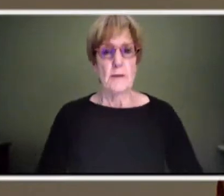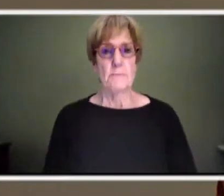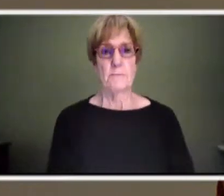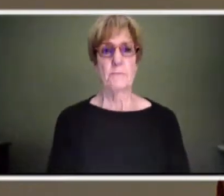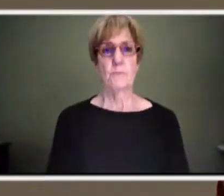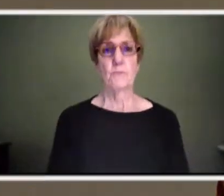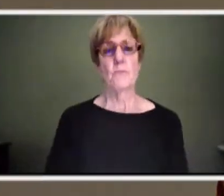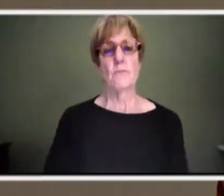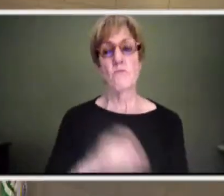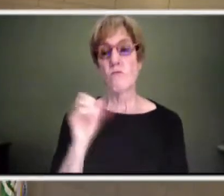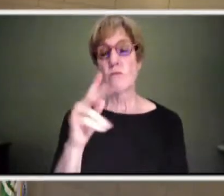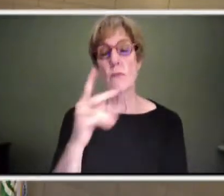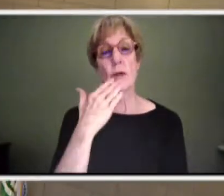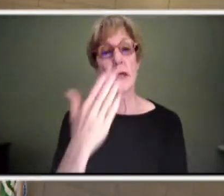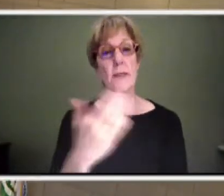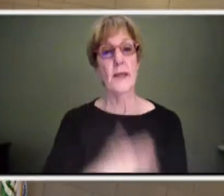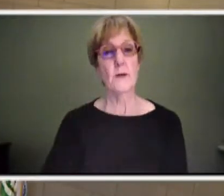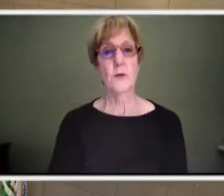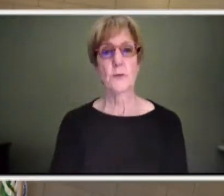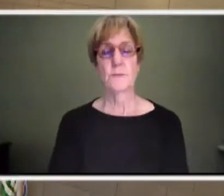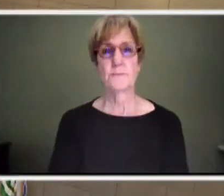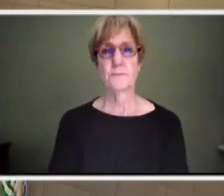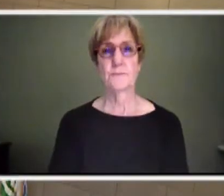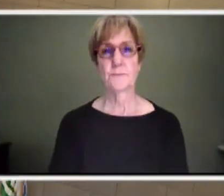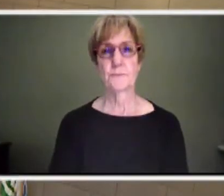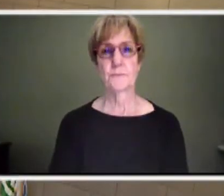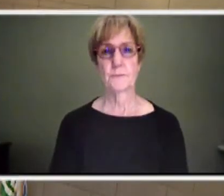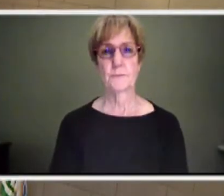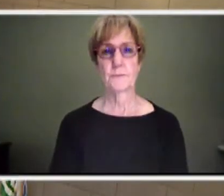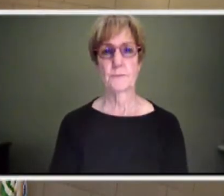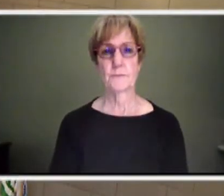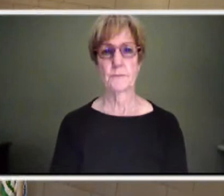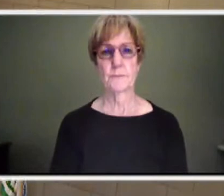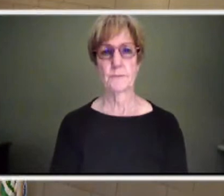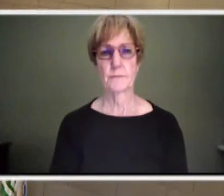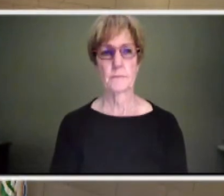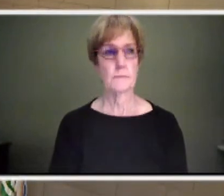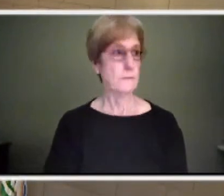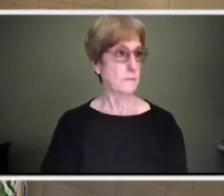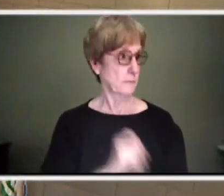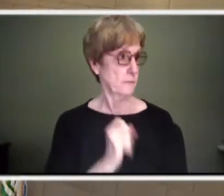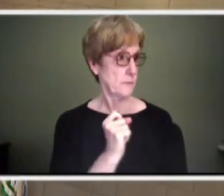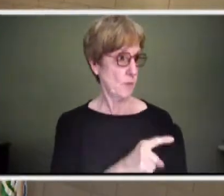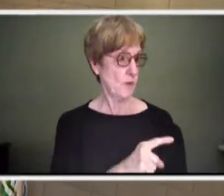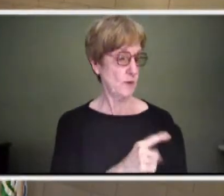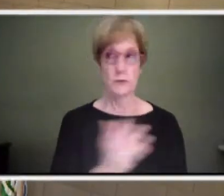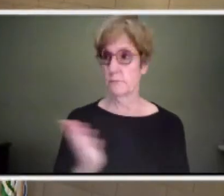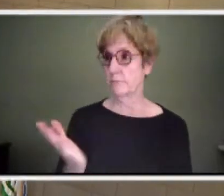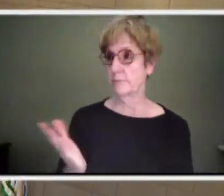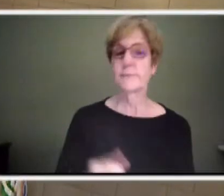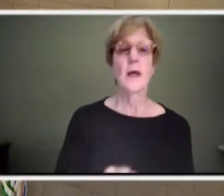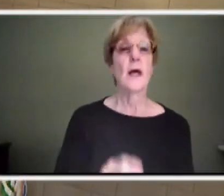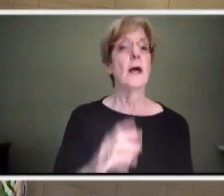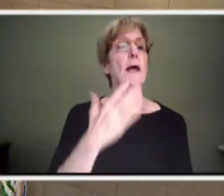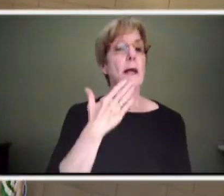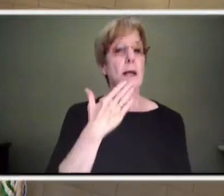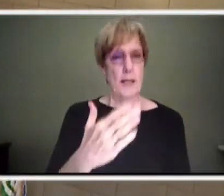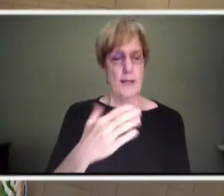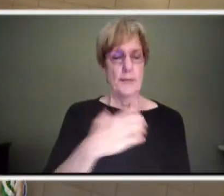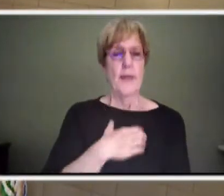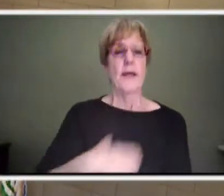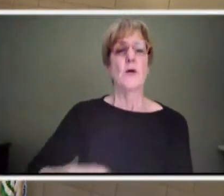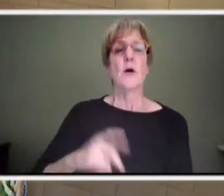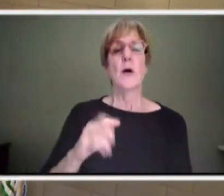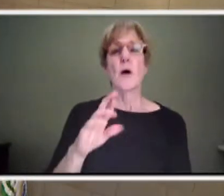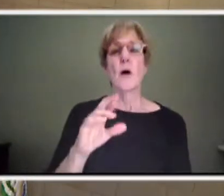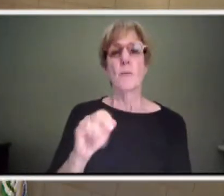right, thank you. Thank you. Thanks. Oh, you have a question for Mr.? Okay. Melina? Thank you, Mayor Pro Tem. Actually, you could stay right